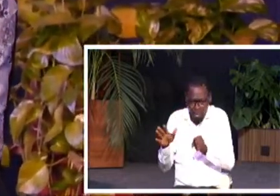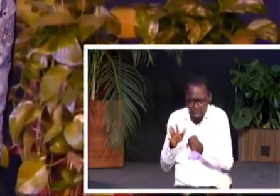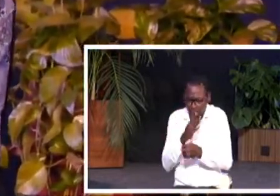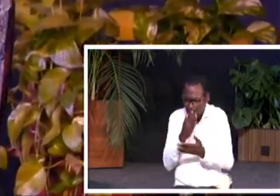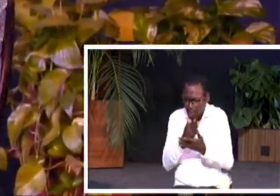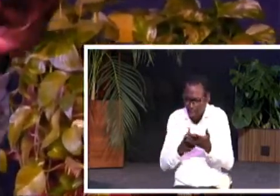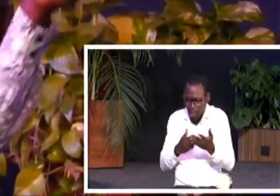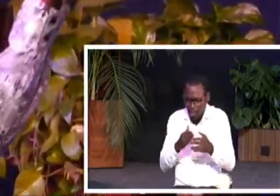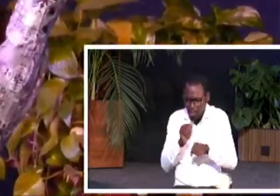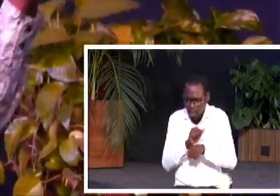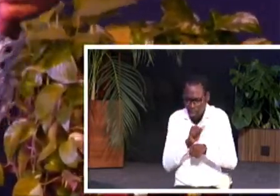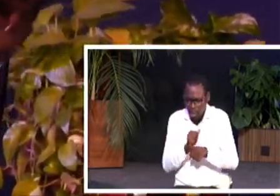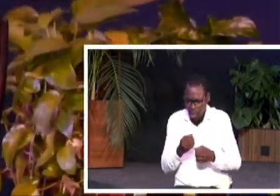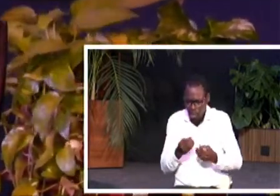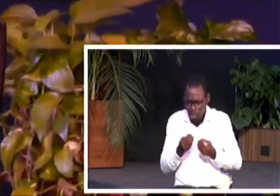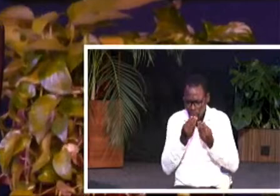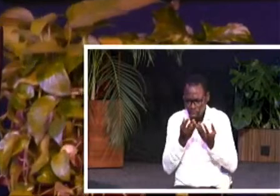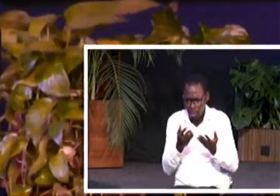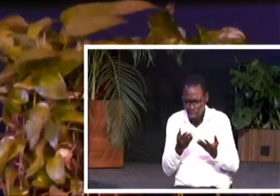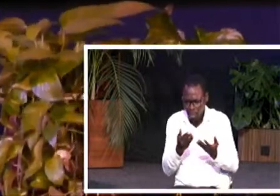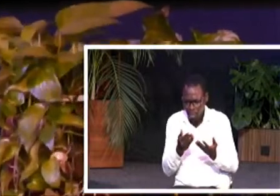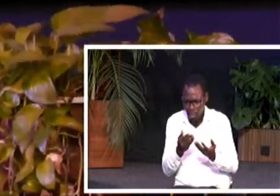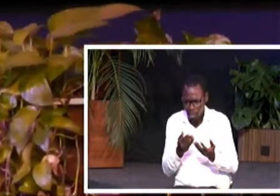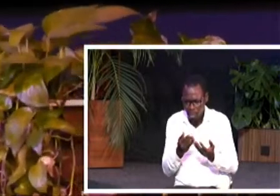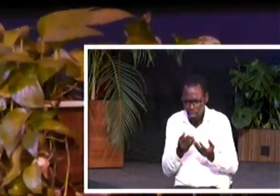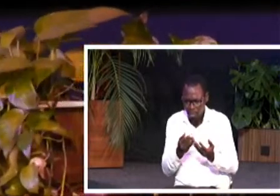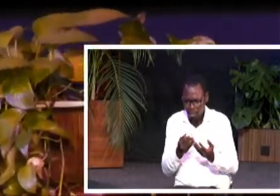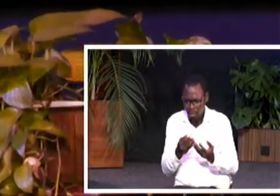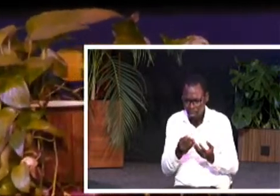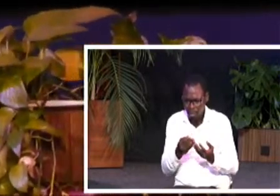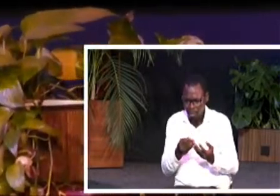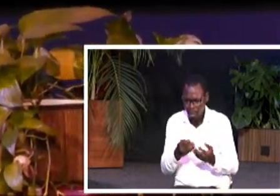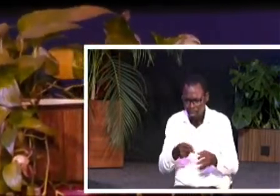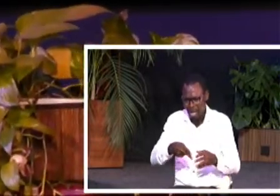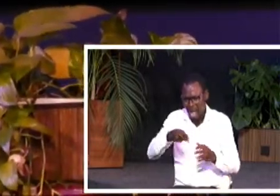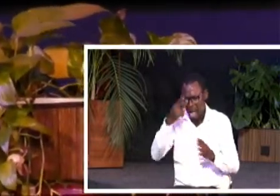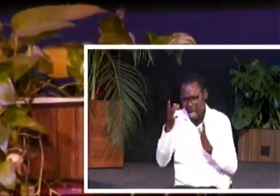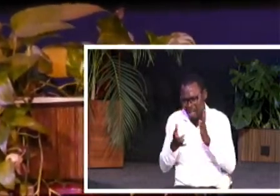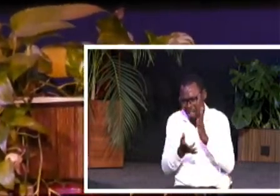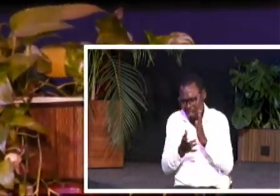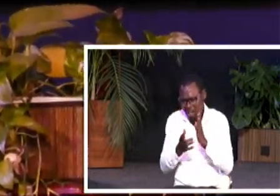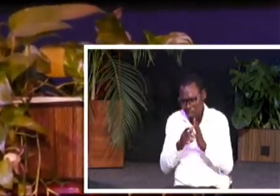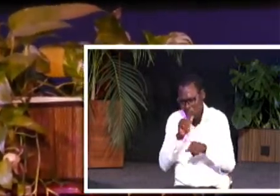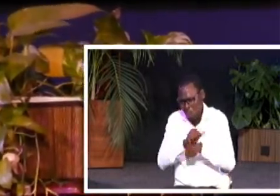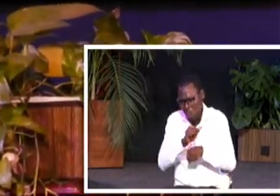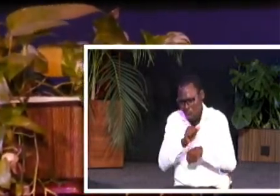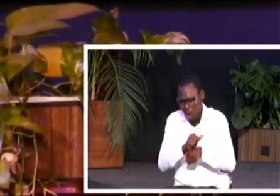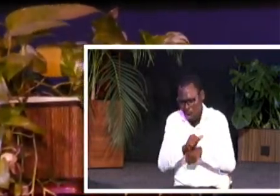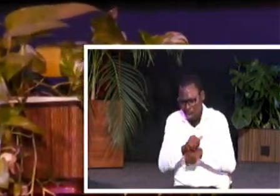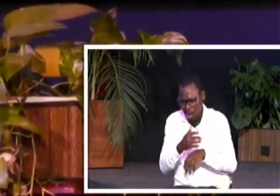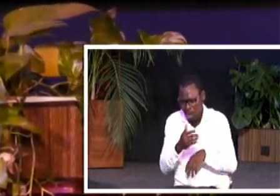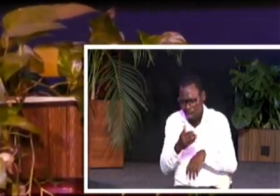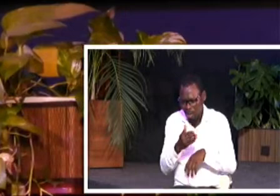tendency sometimes is that when you list some of these high-tech jobs there, if you can give me the slide again, if you can give me